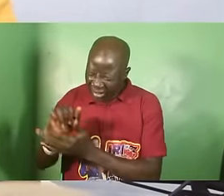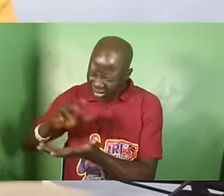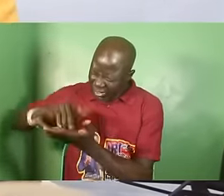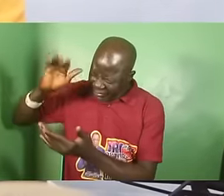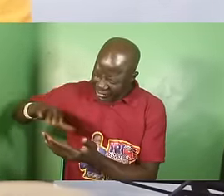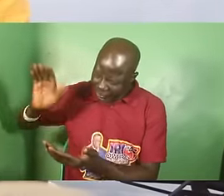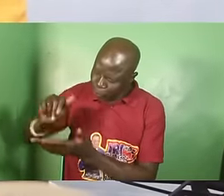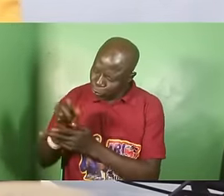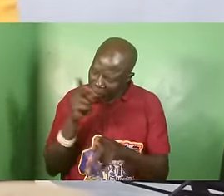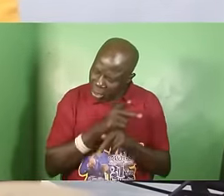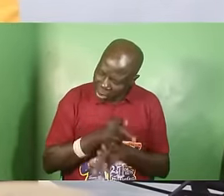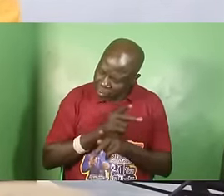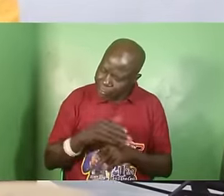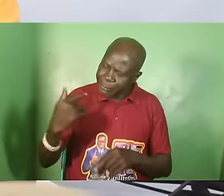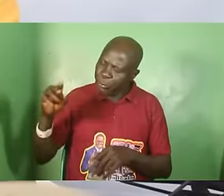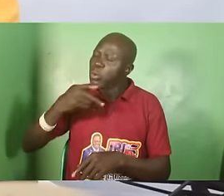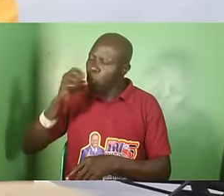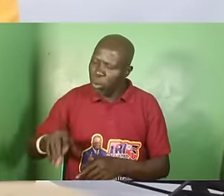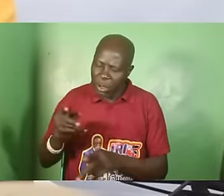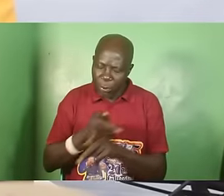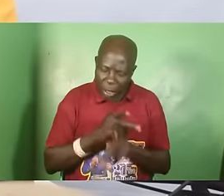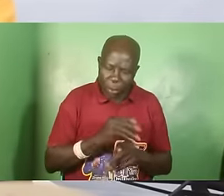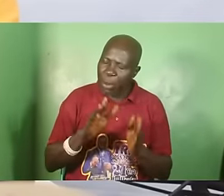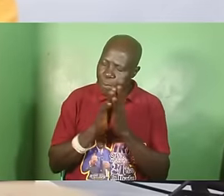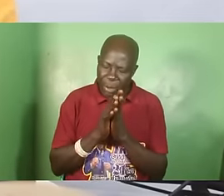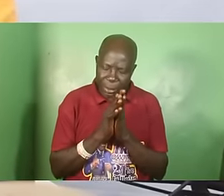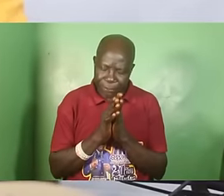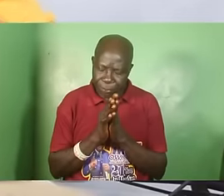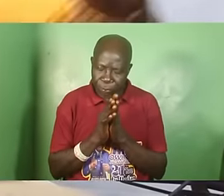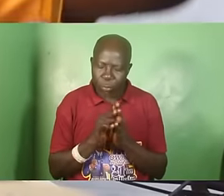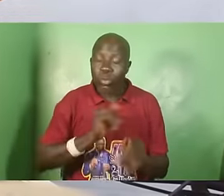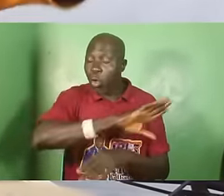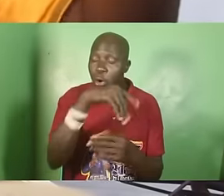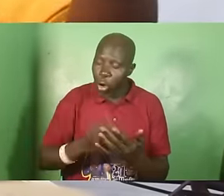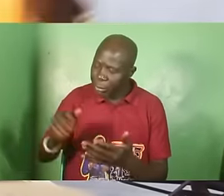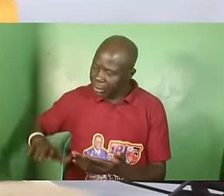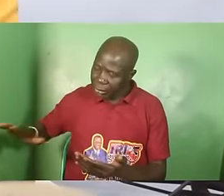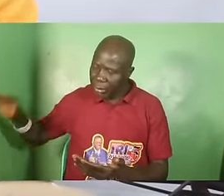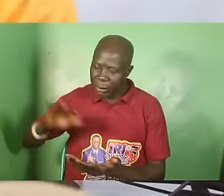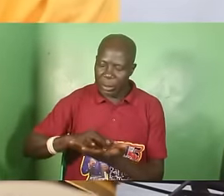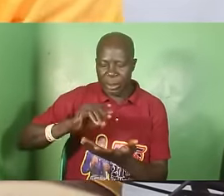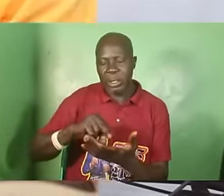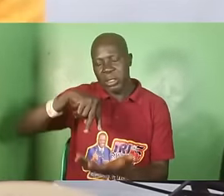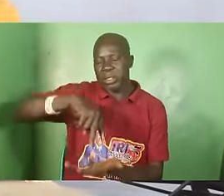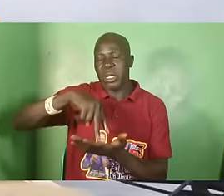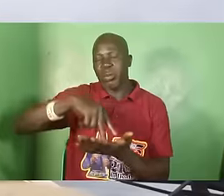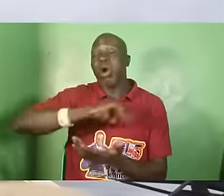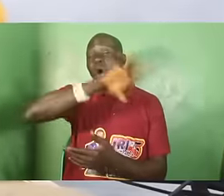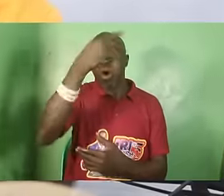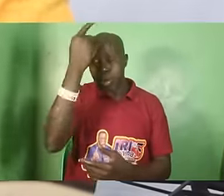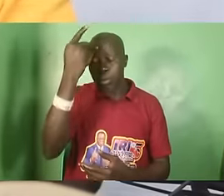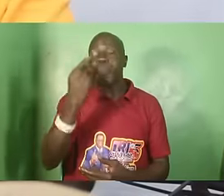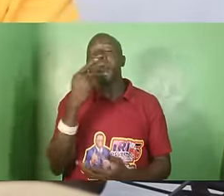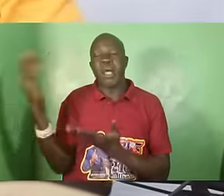be careful. You must be aware. And prayerful. All the children present in your